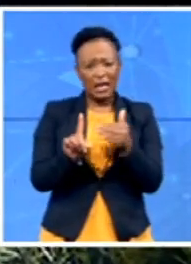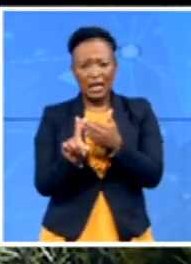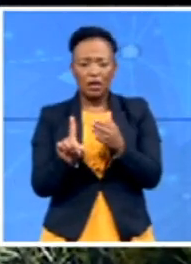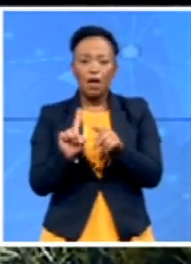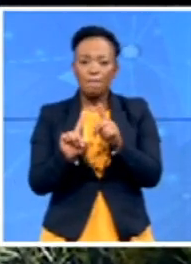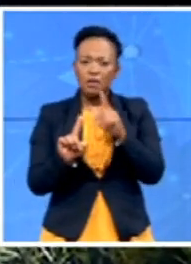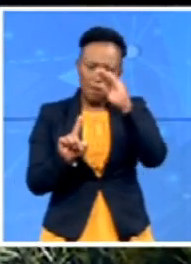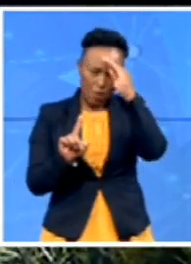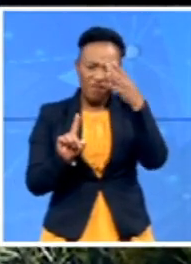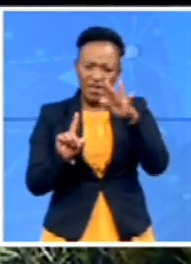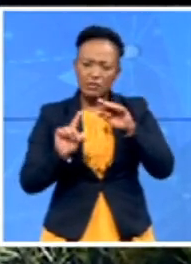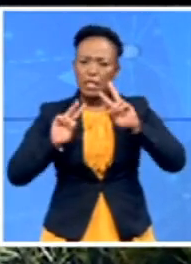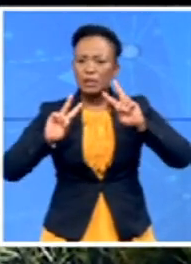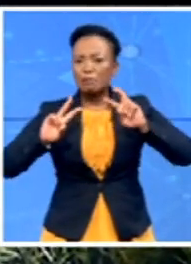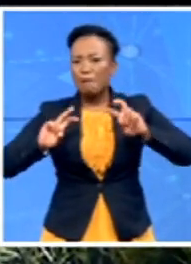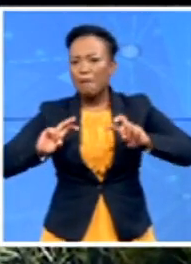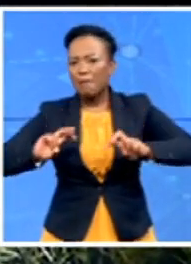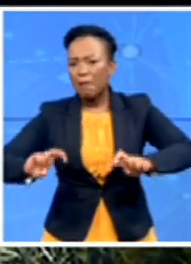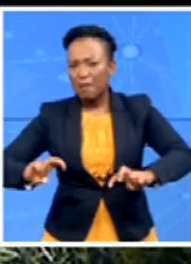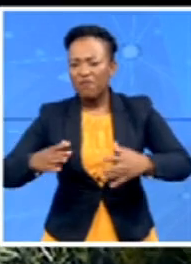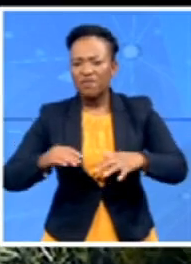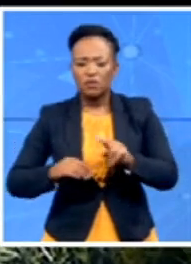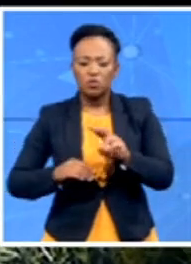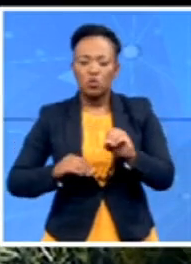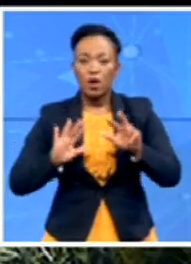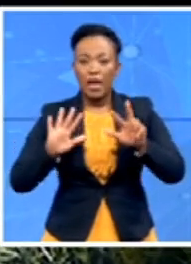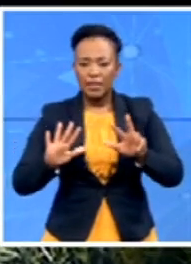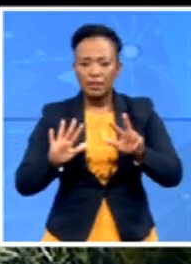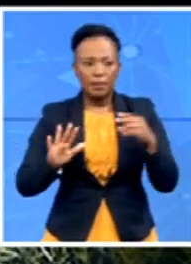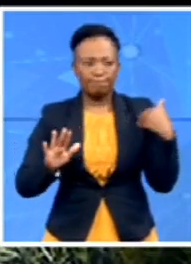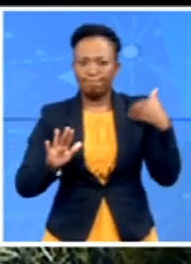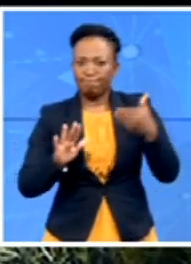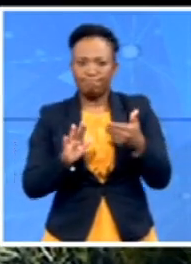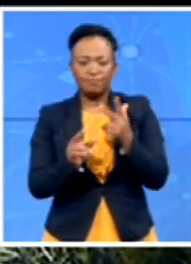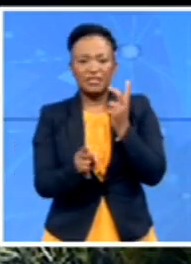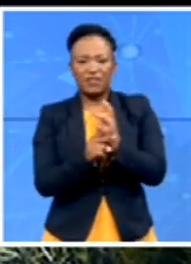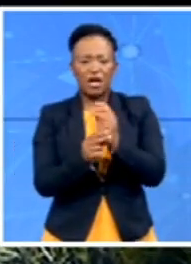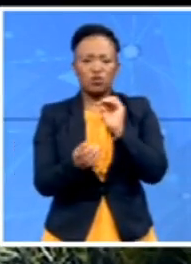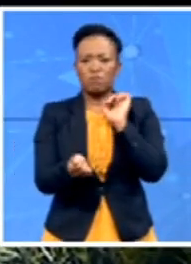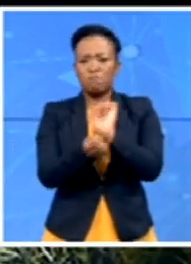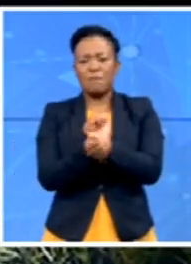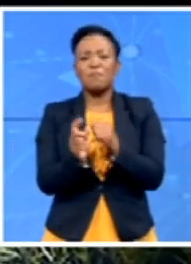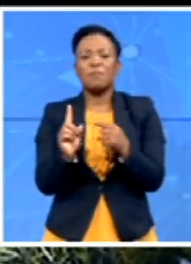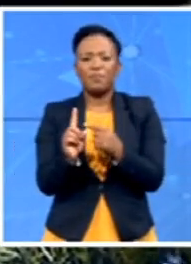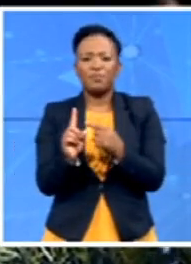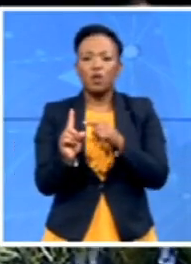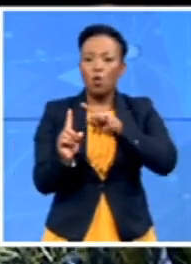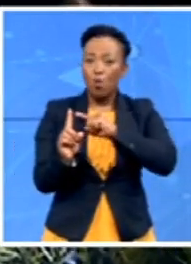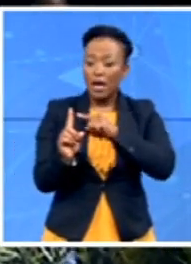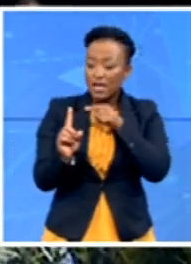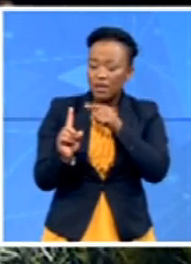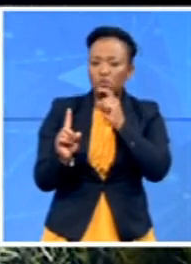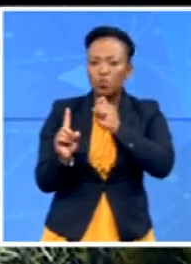from 2008, but it was very difficult for him to arrest him, because he was also using different